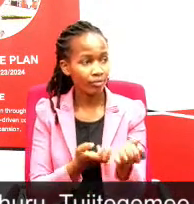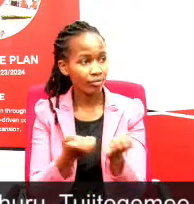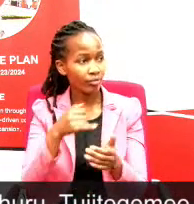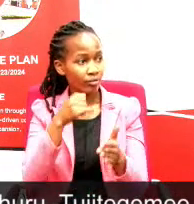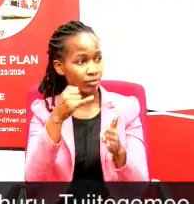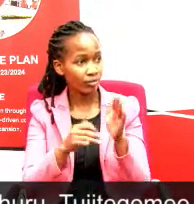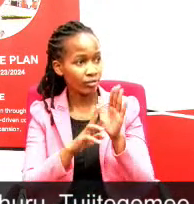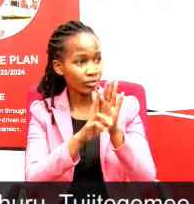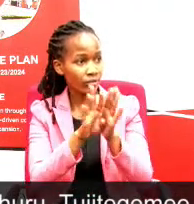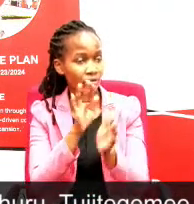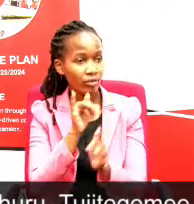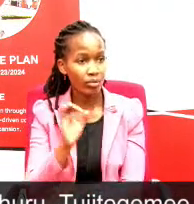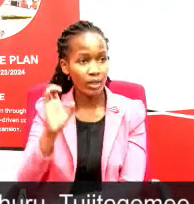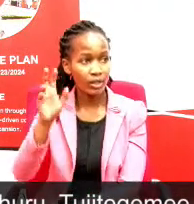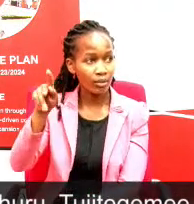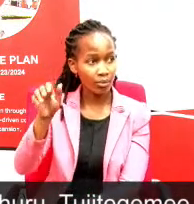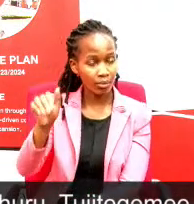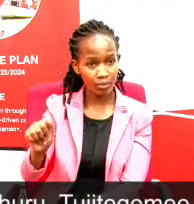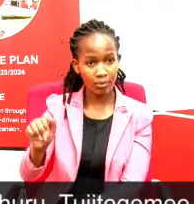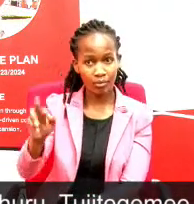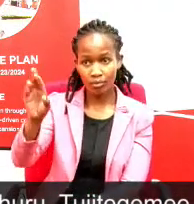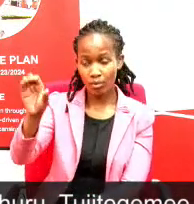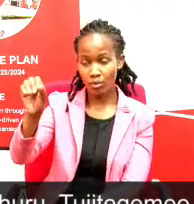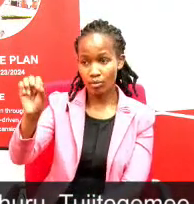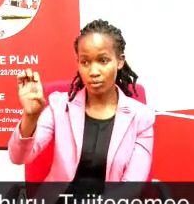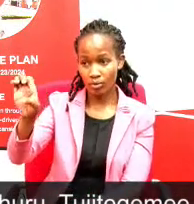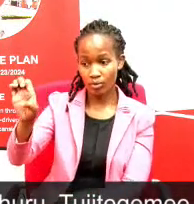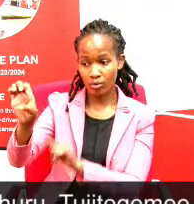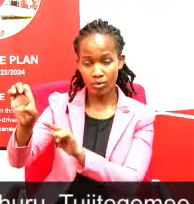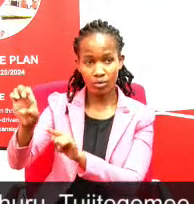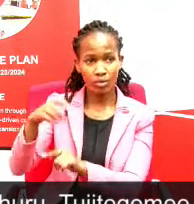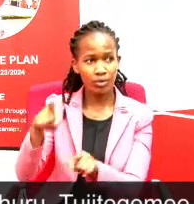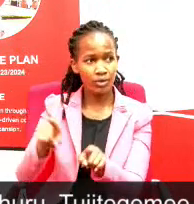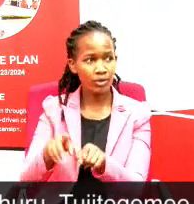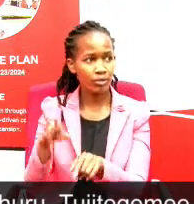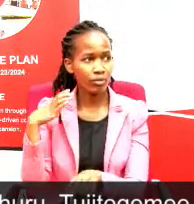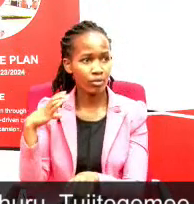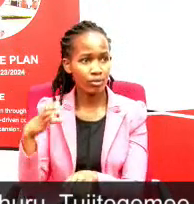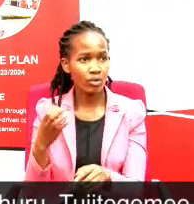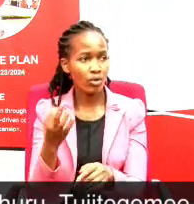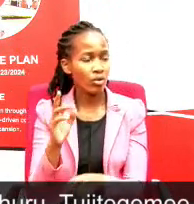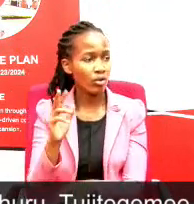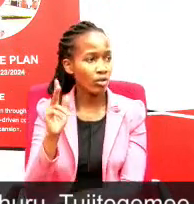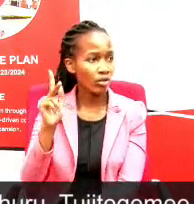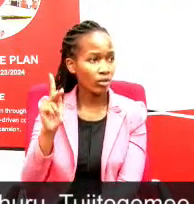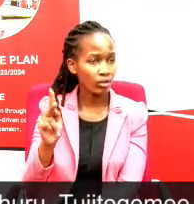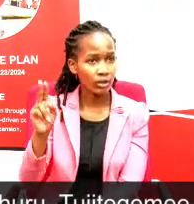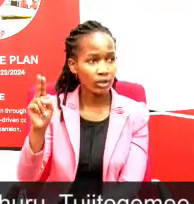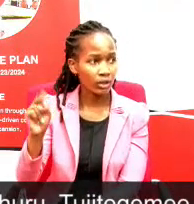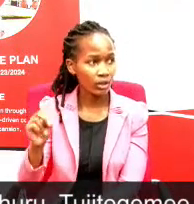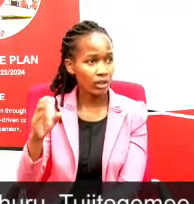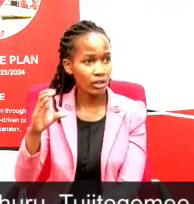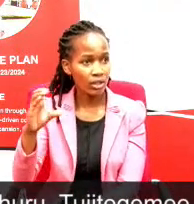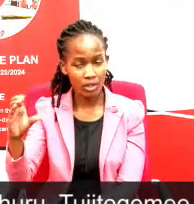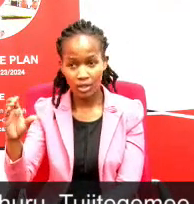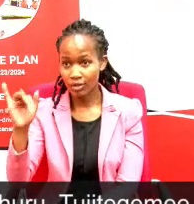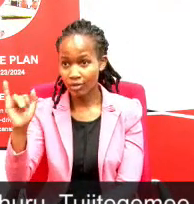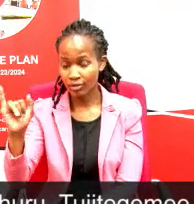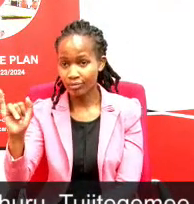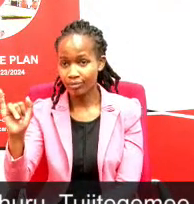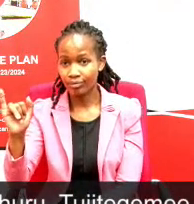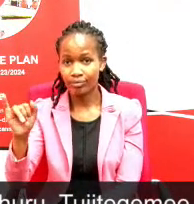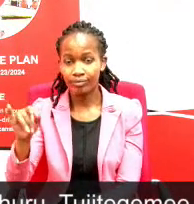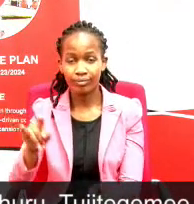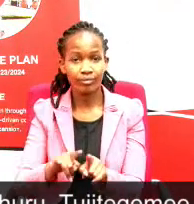Industry, represented by CPA Rose Mwaura, who is also the chair of KNCCI,